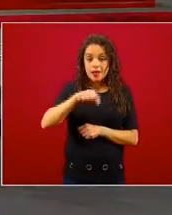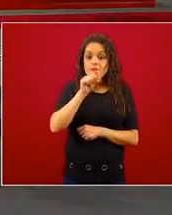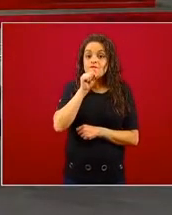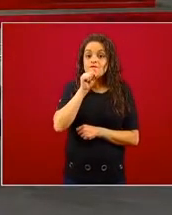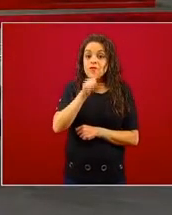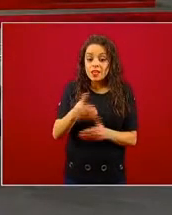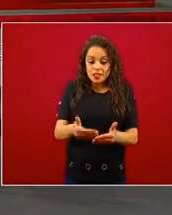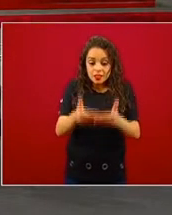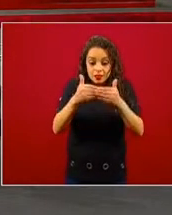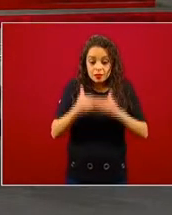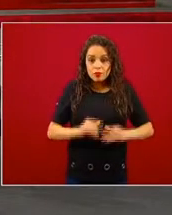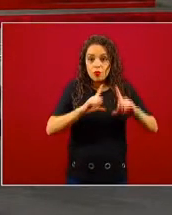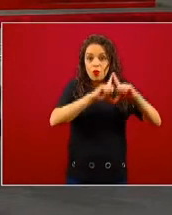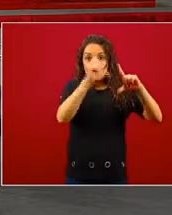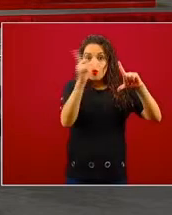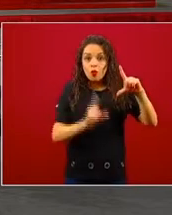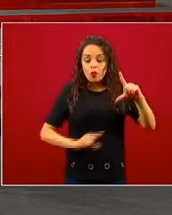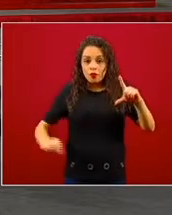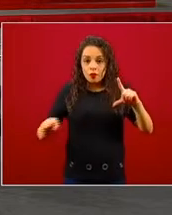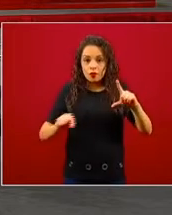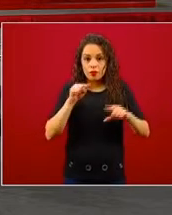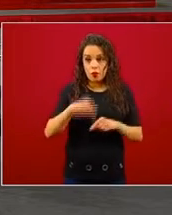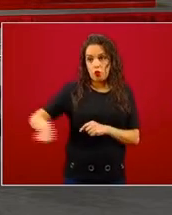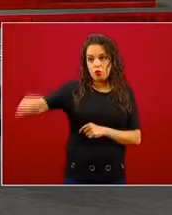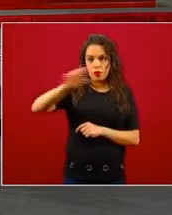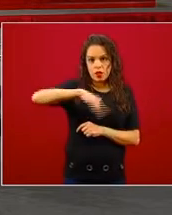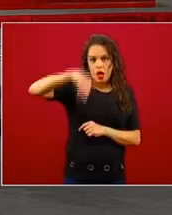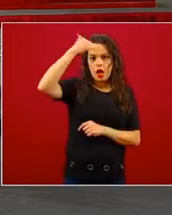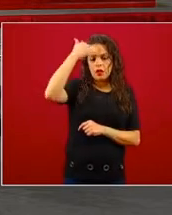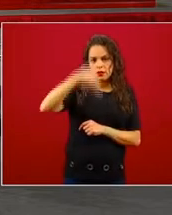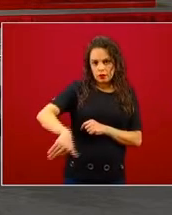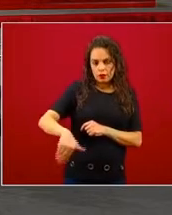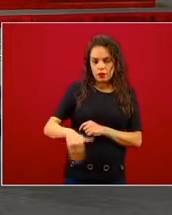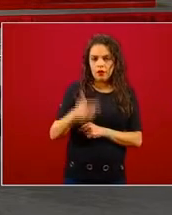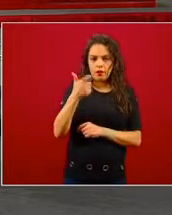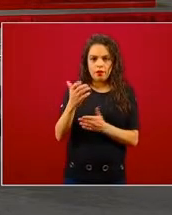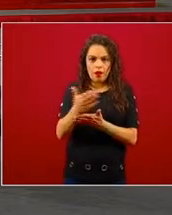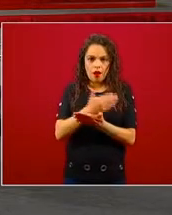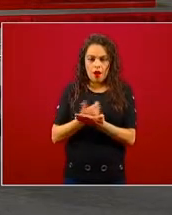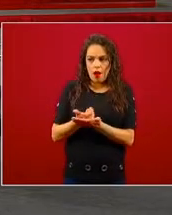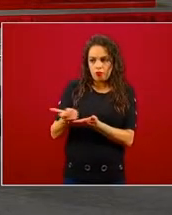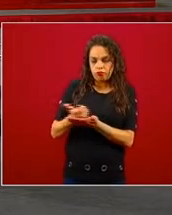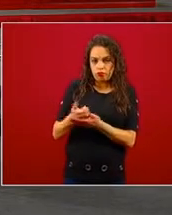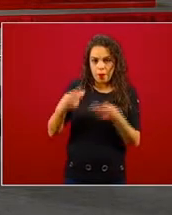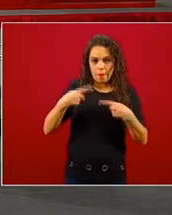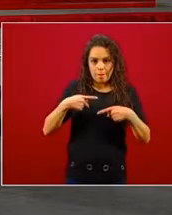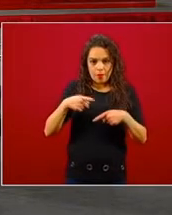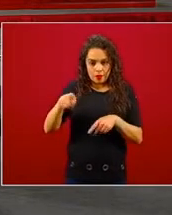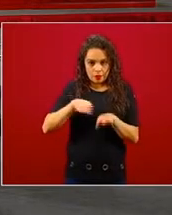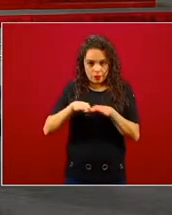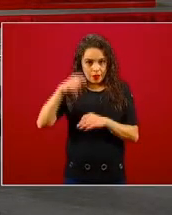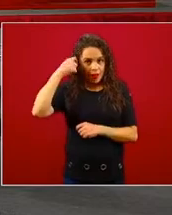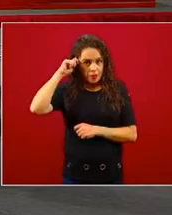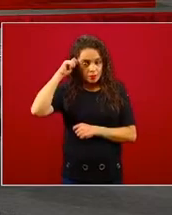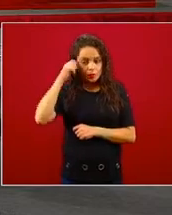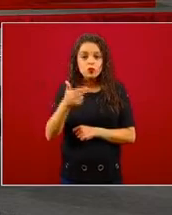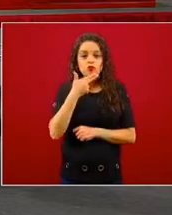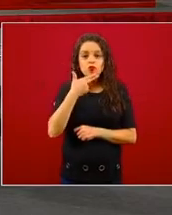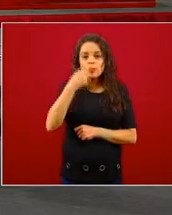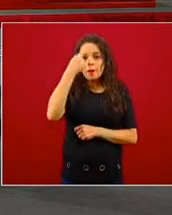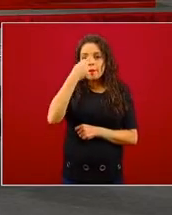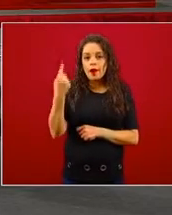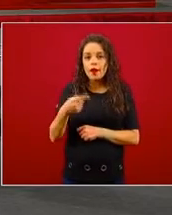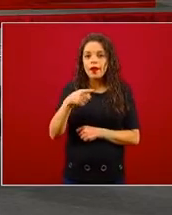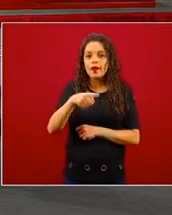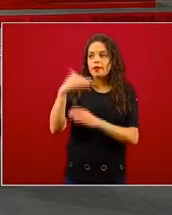is internal migration. So we also know that a large part of the wages of these domestic